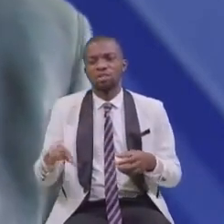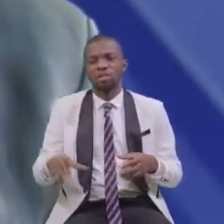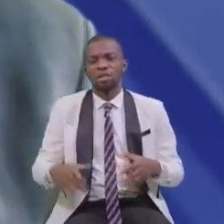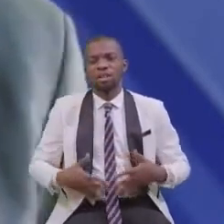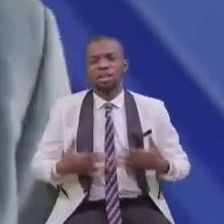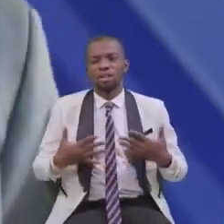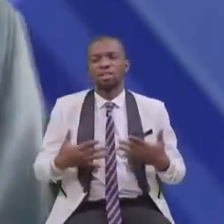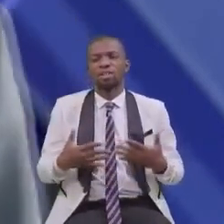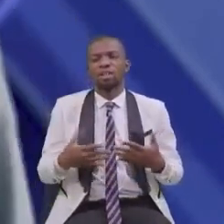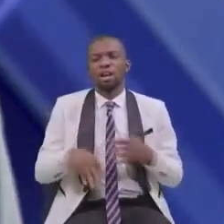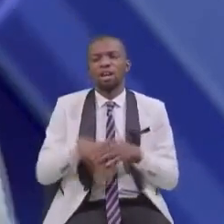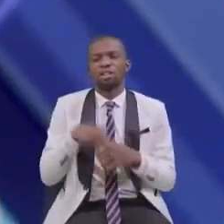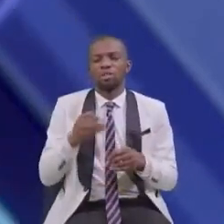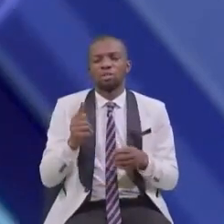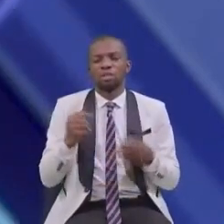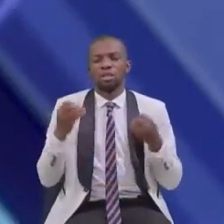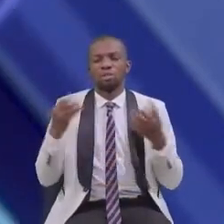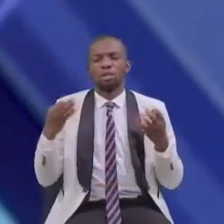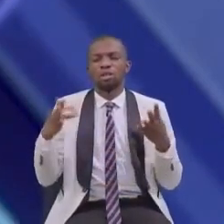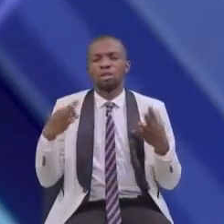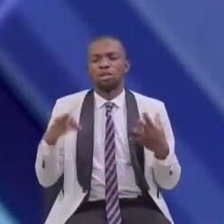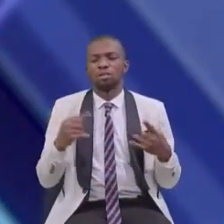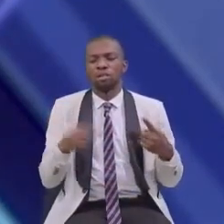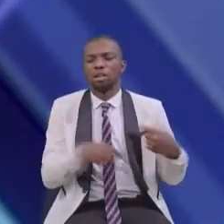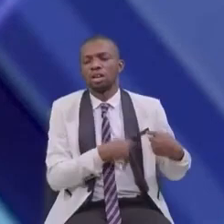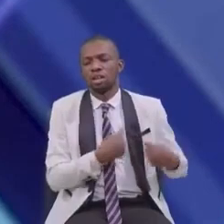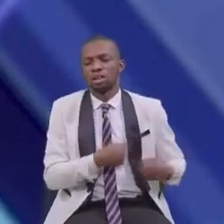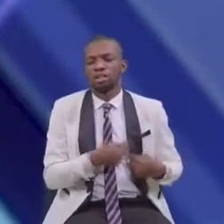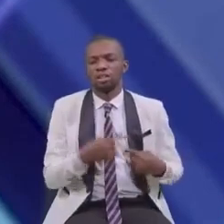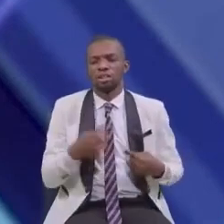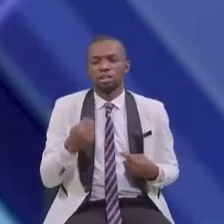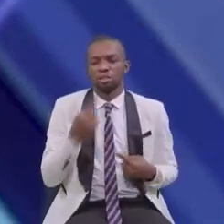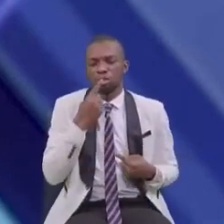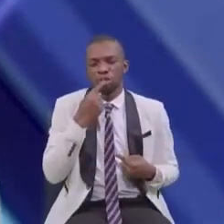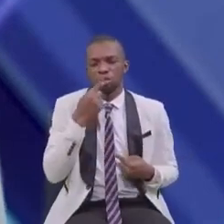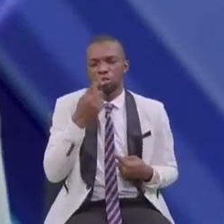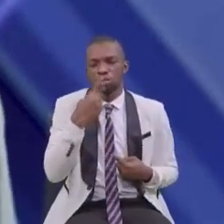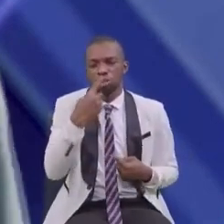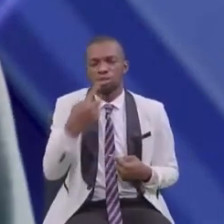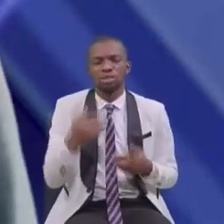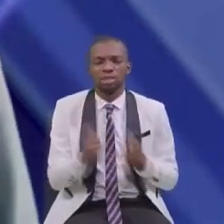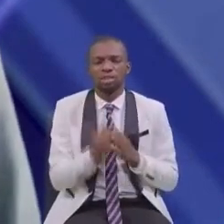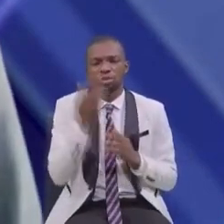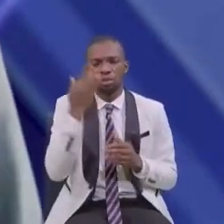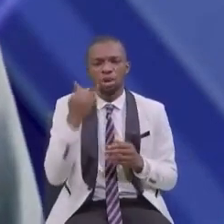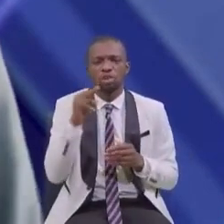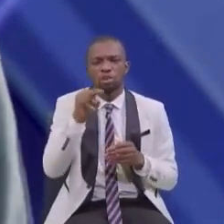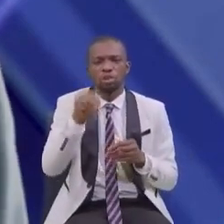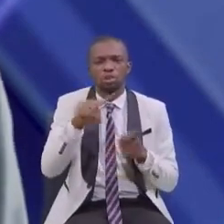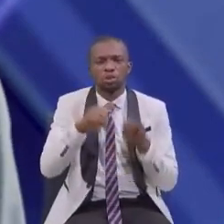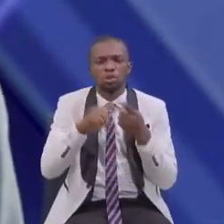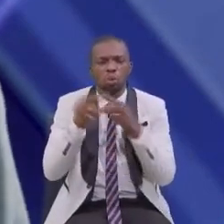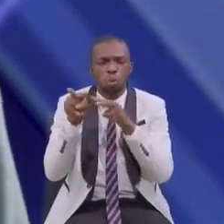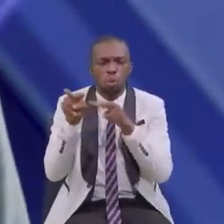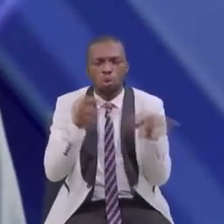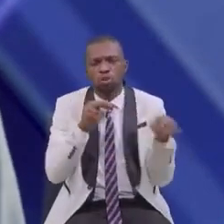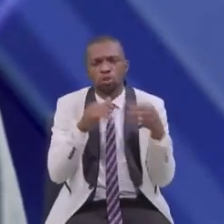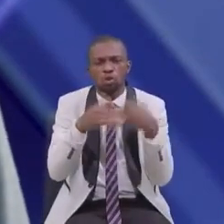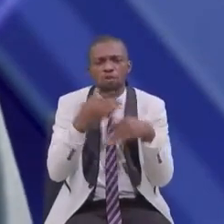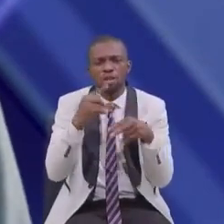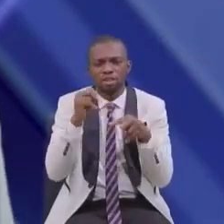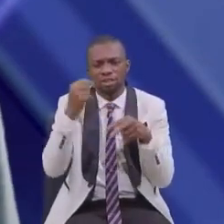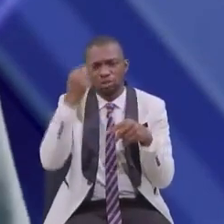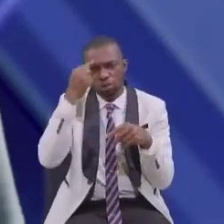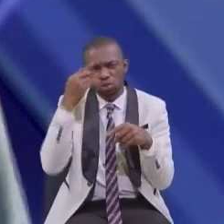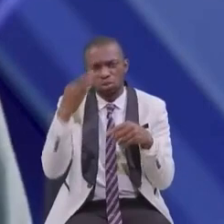the mouth speaks. That's why we need to watch over the thoughts of our hearts, so that it is thoughts of godliness, thoughts